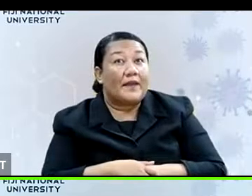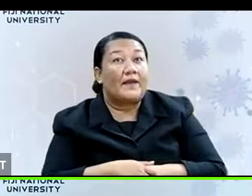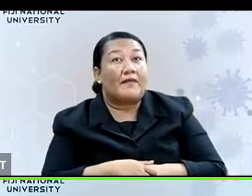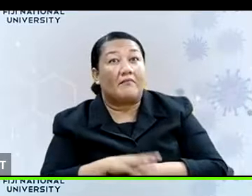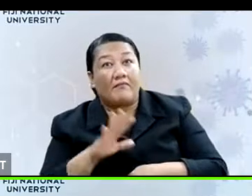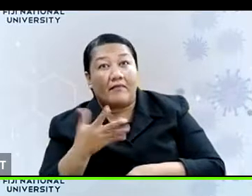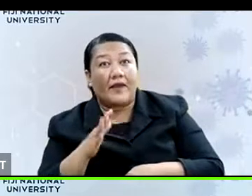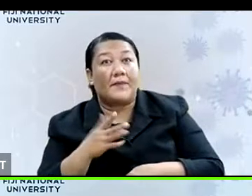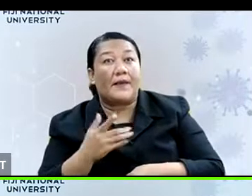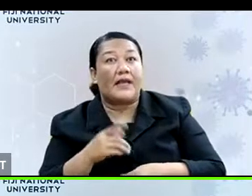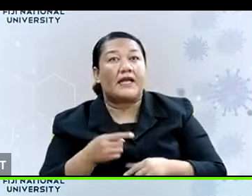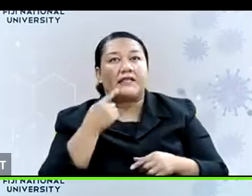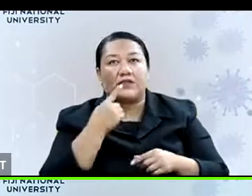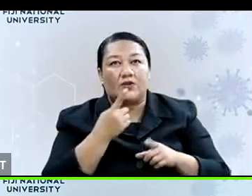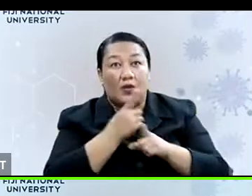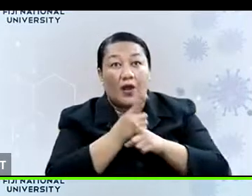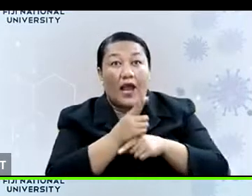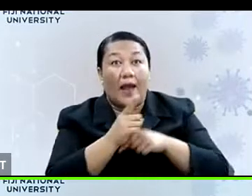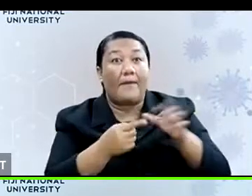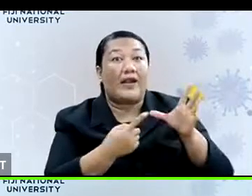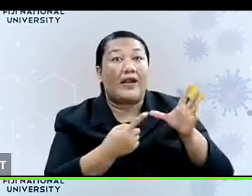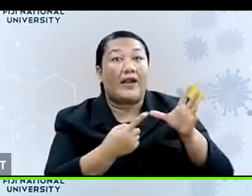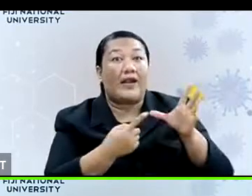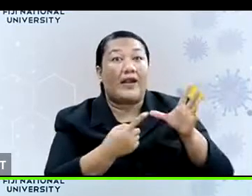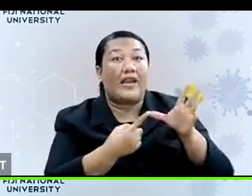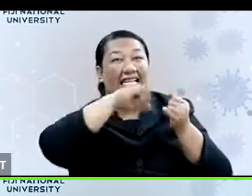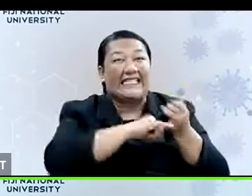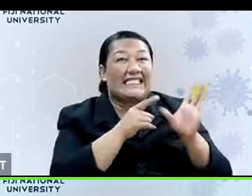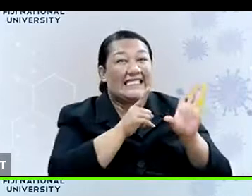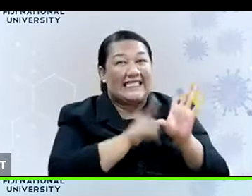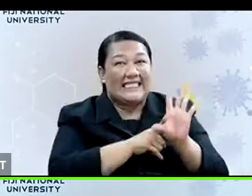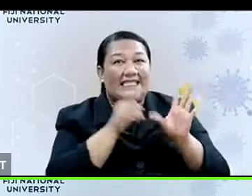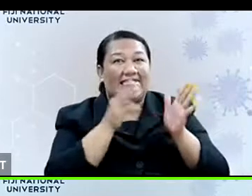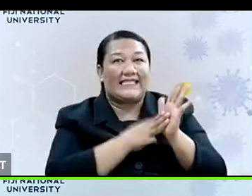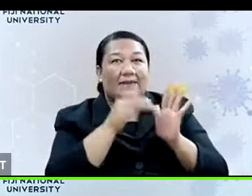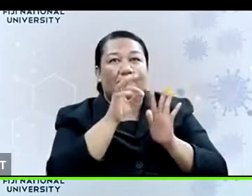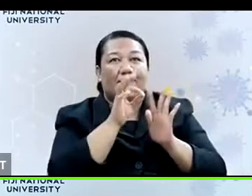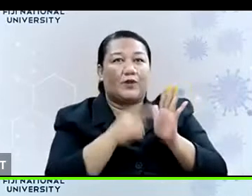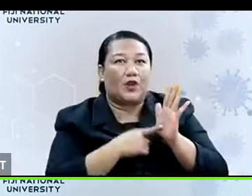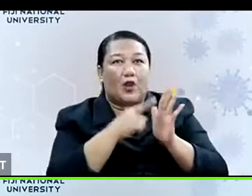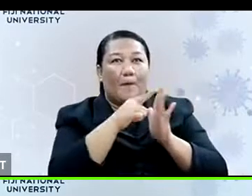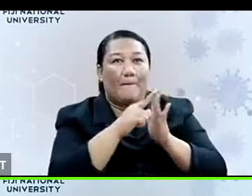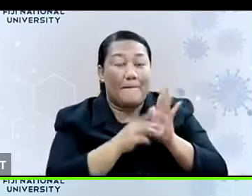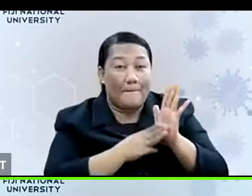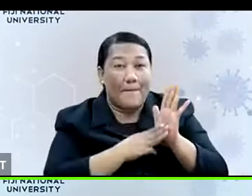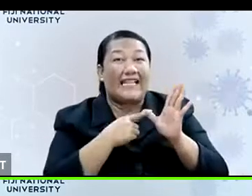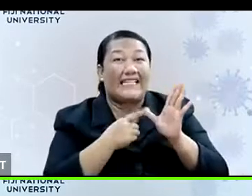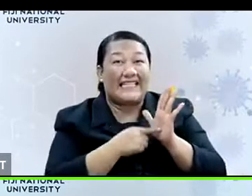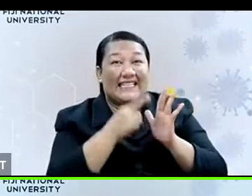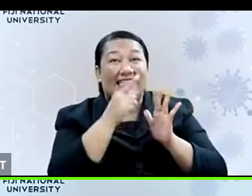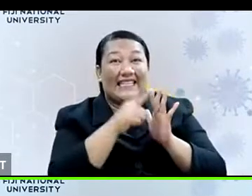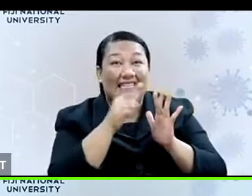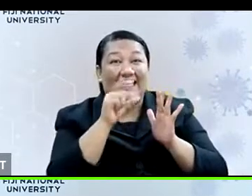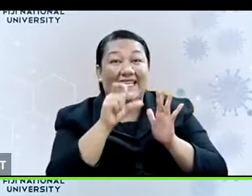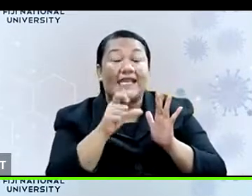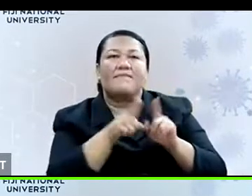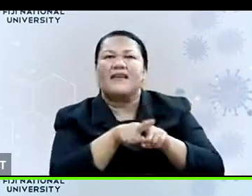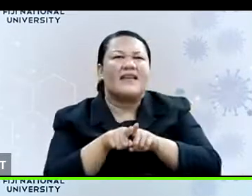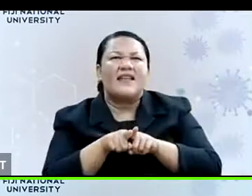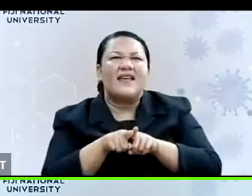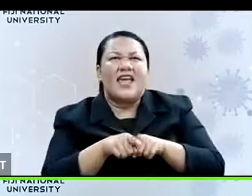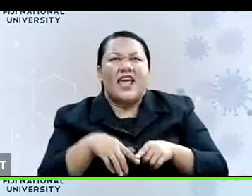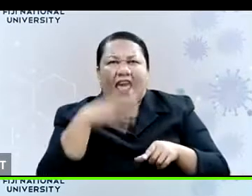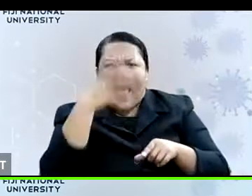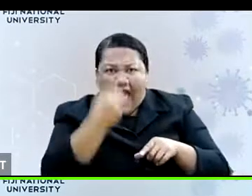asymptomatic. It varies depending upon the studies. The virus is able to replicate throughout